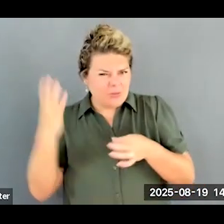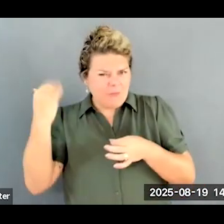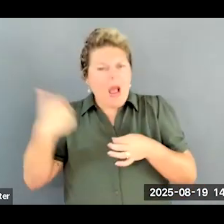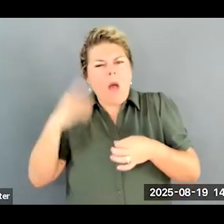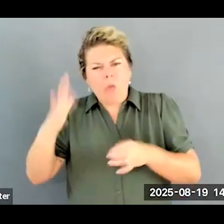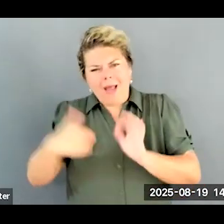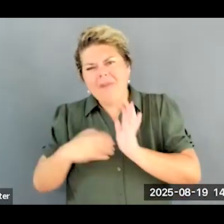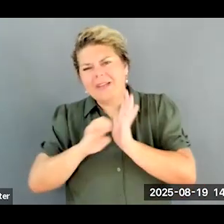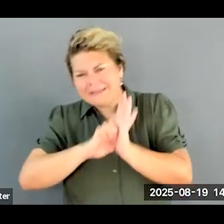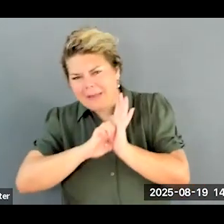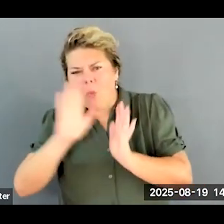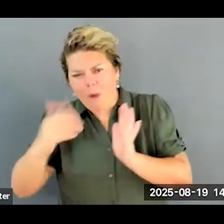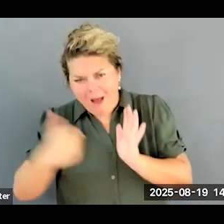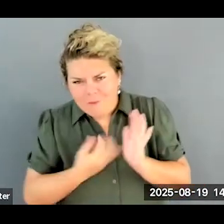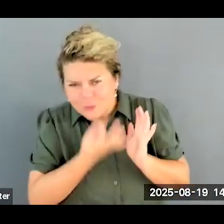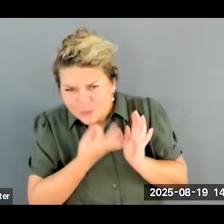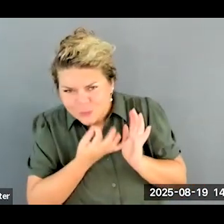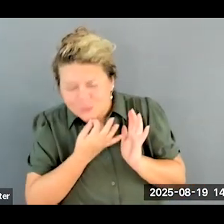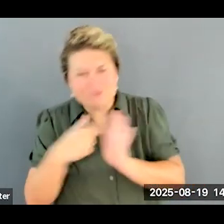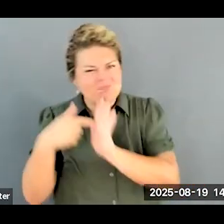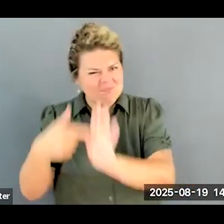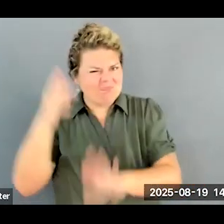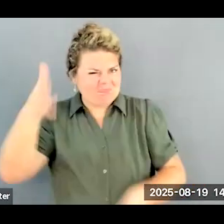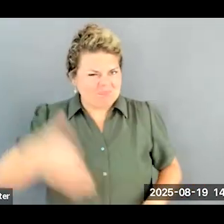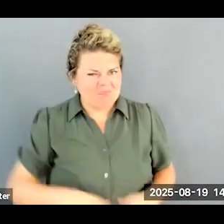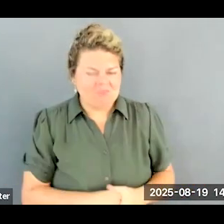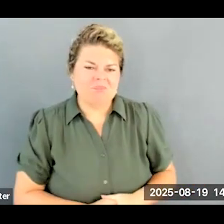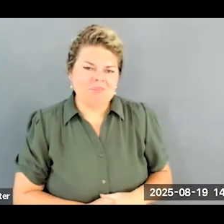examples in a practice session a little bit later in this presentation.